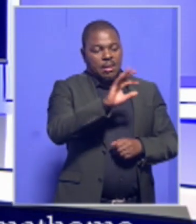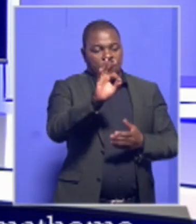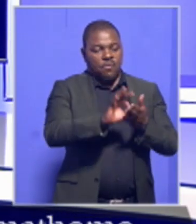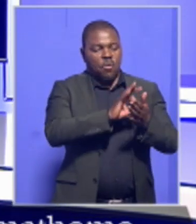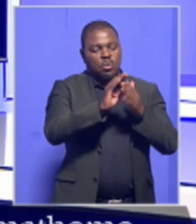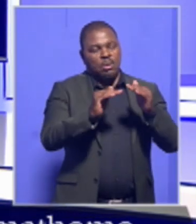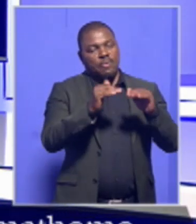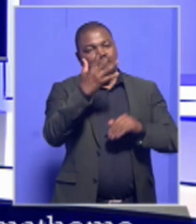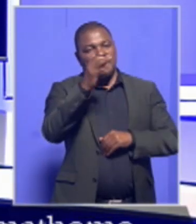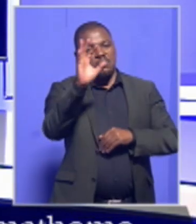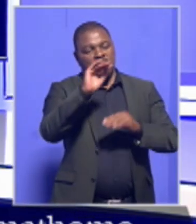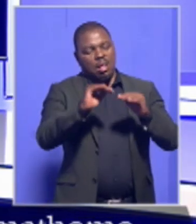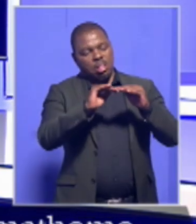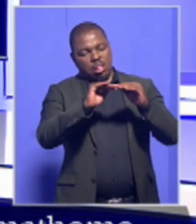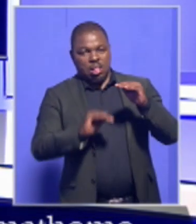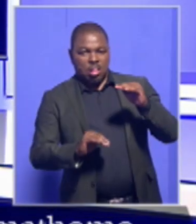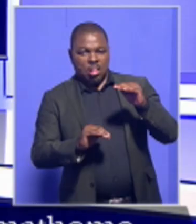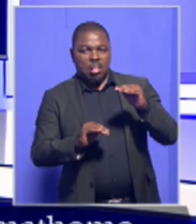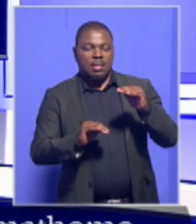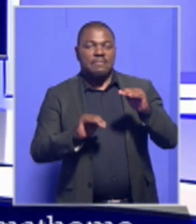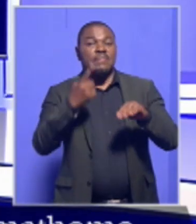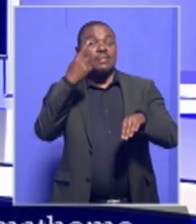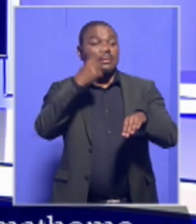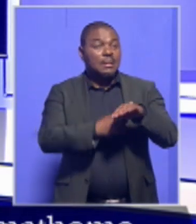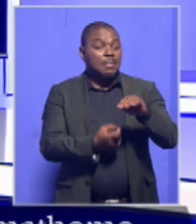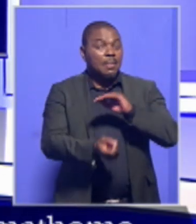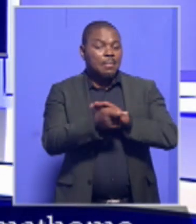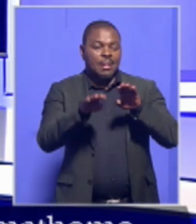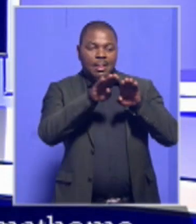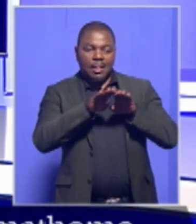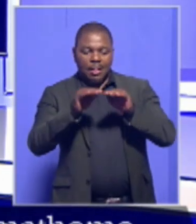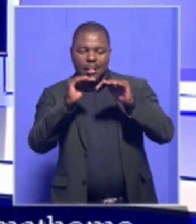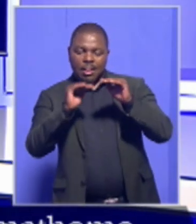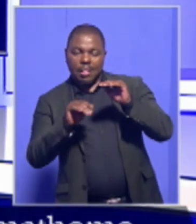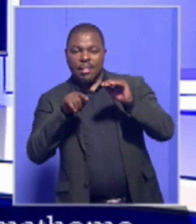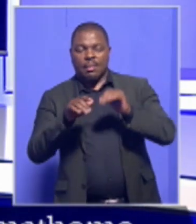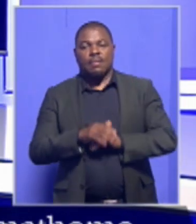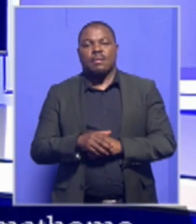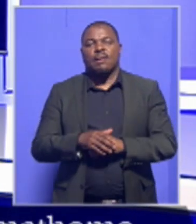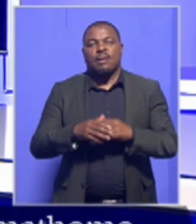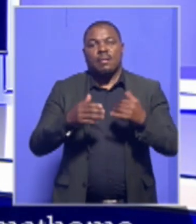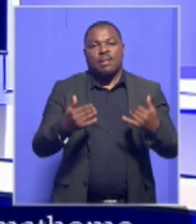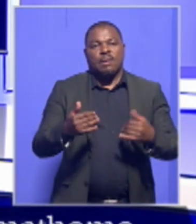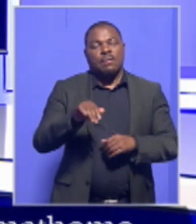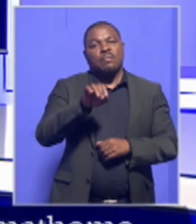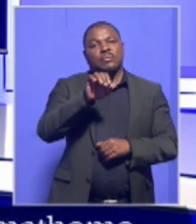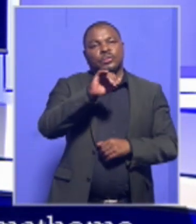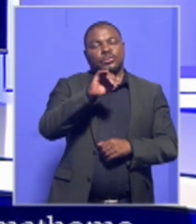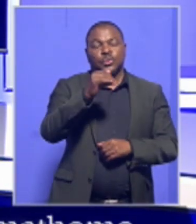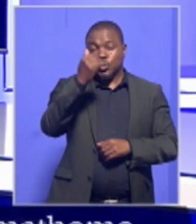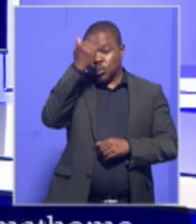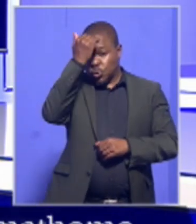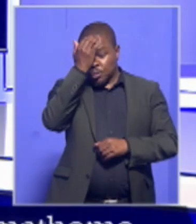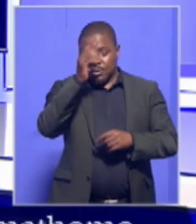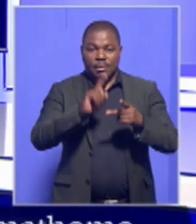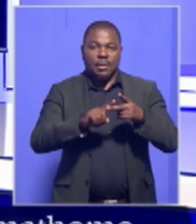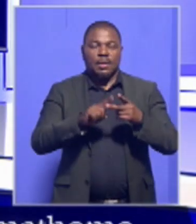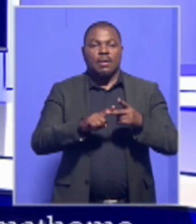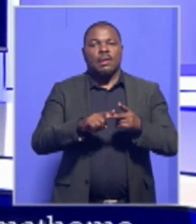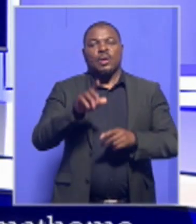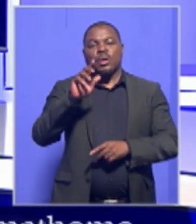tše 50 go tloga mathomong a demokrasi. Ye ke tsela yeo baetapele ba mokgatlo Jacob Zuma le ngaka